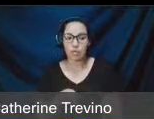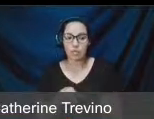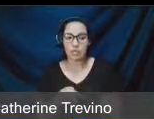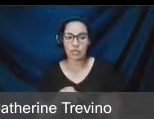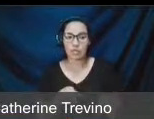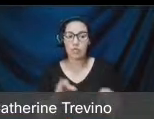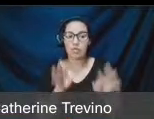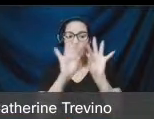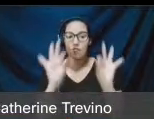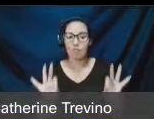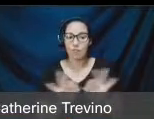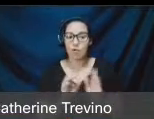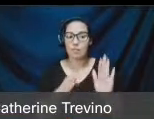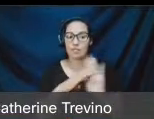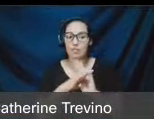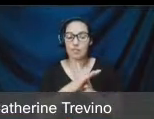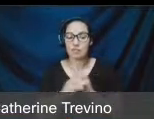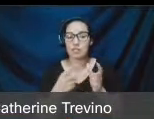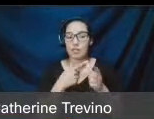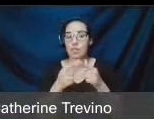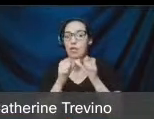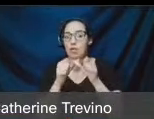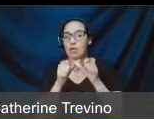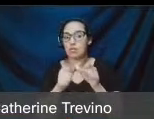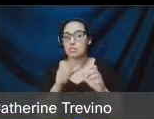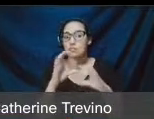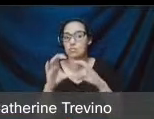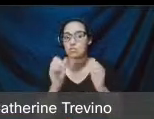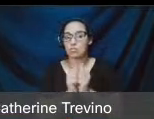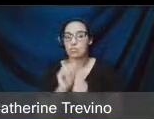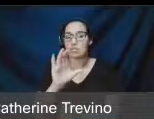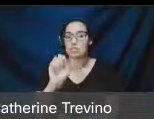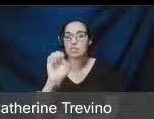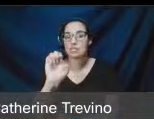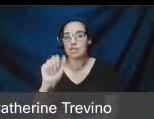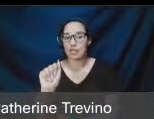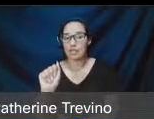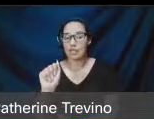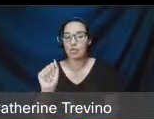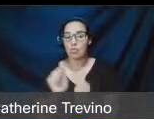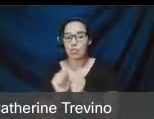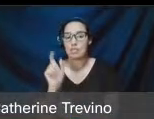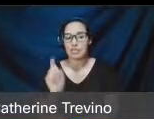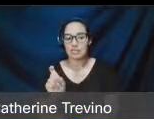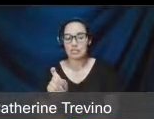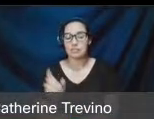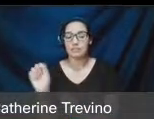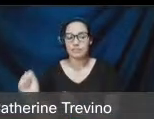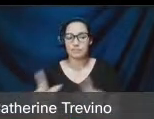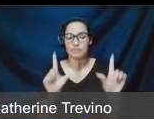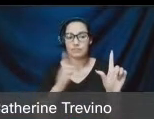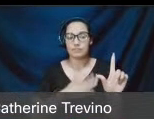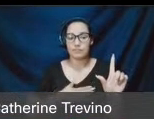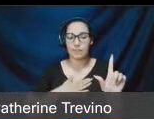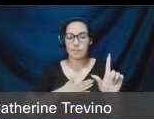developed and constant communication with CSEA to collaborate on needs. Next slide.